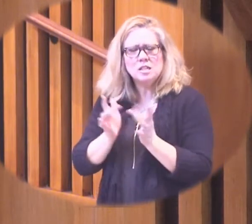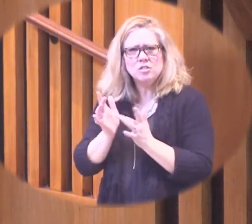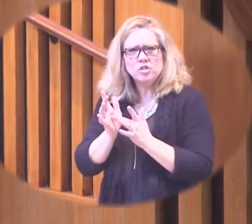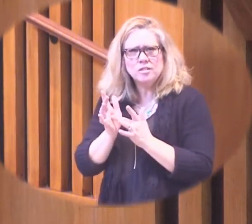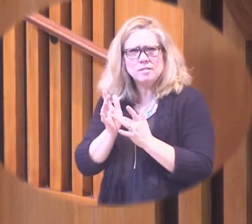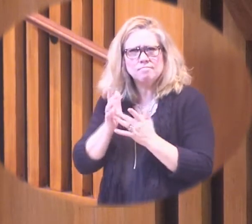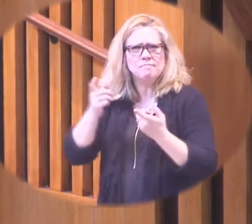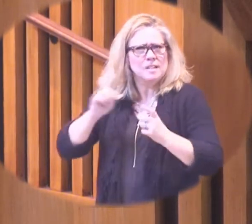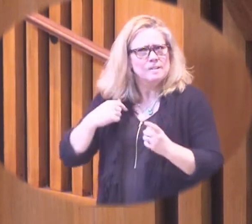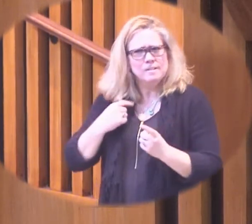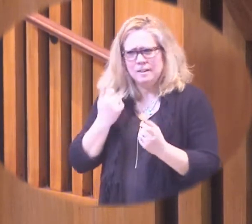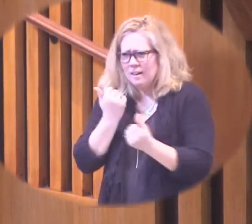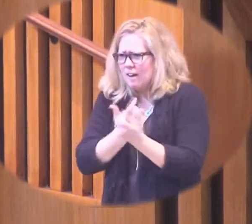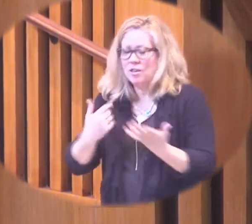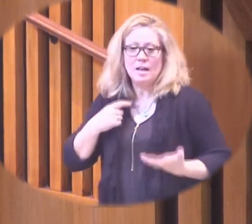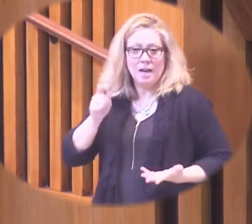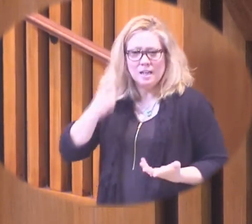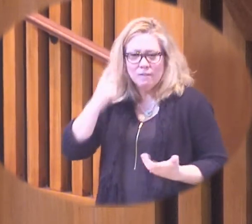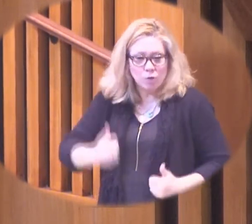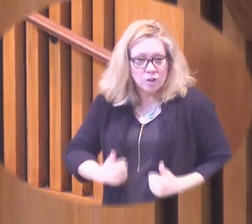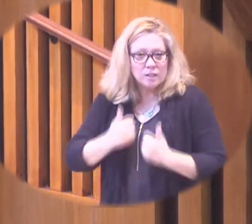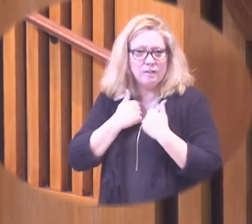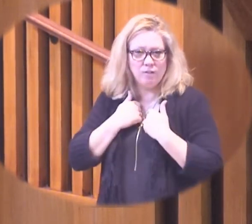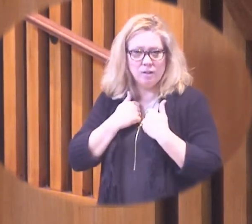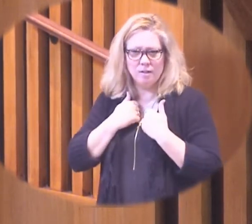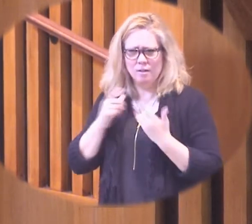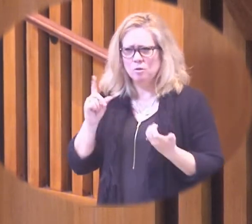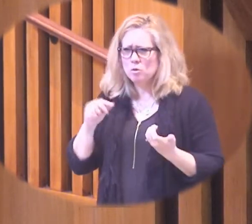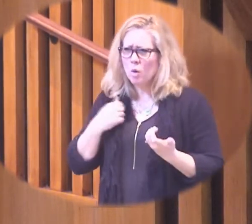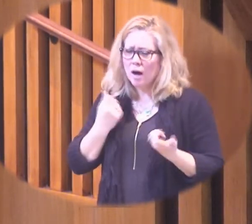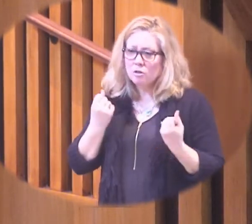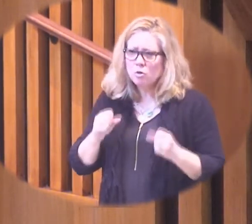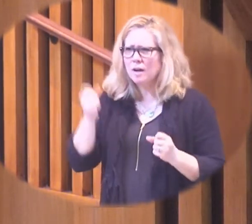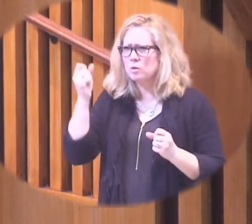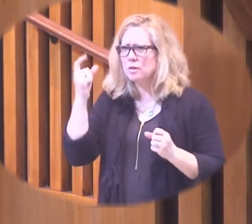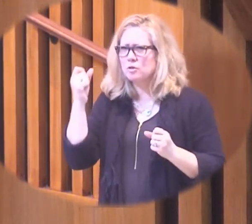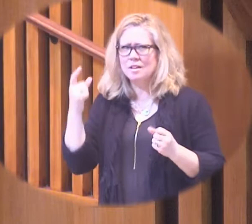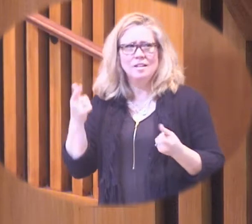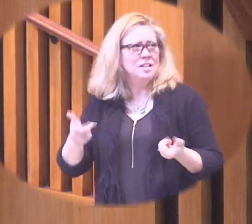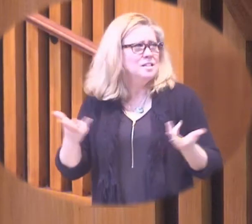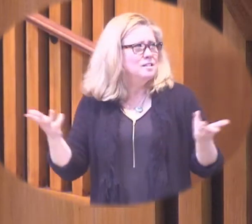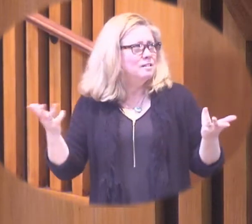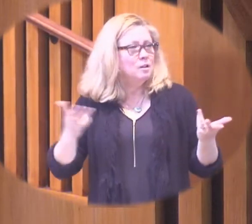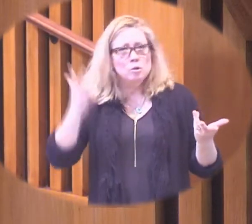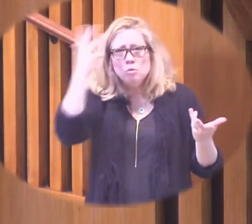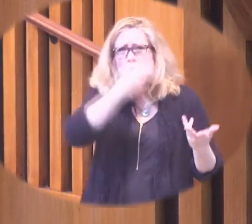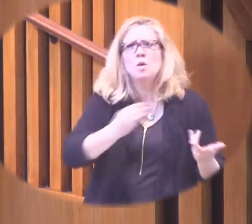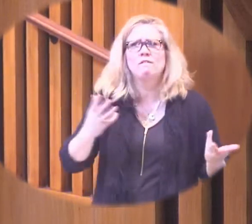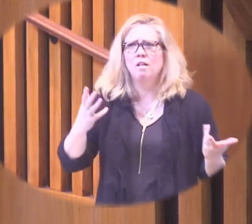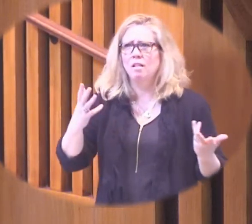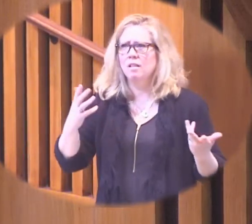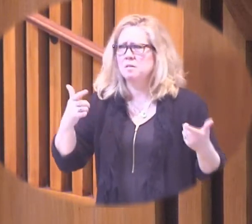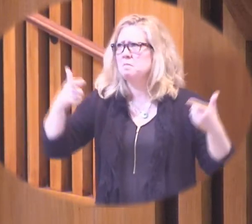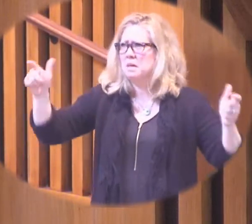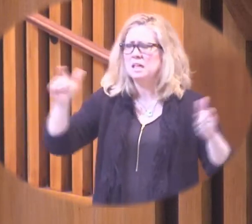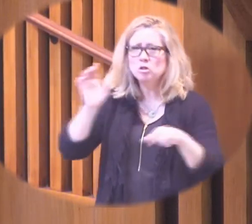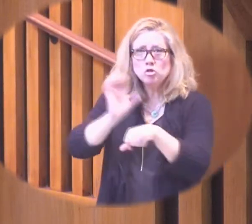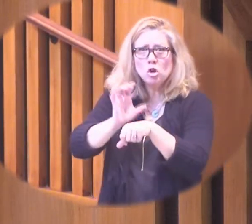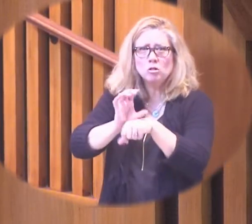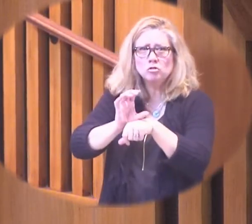to understand who he is in this wonderful big church, ever so human church, that he gives